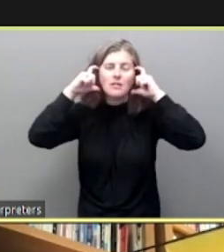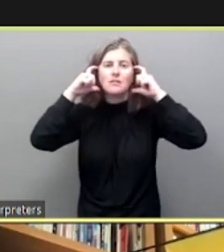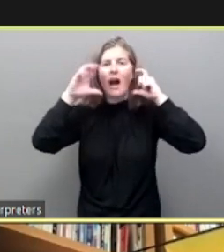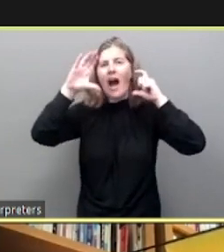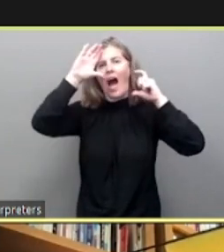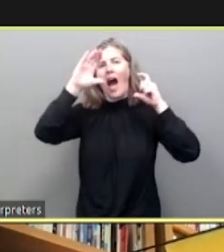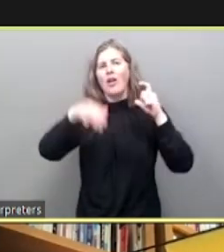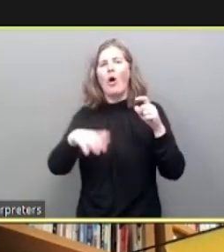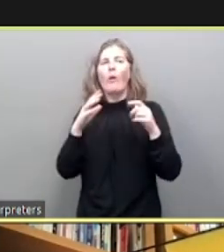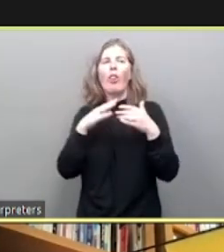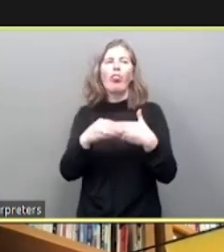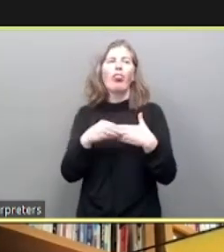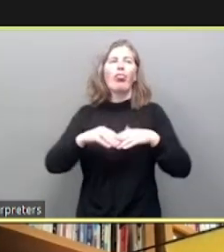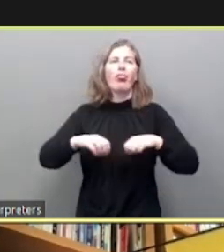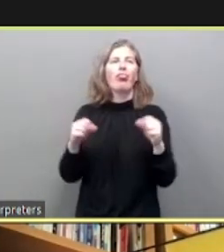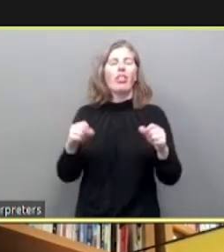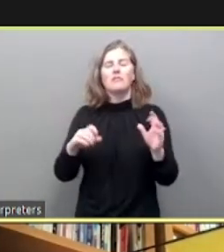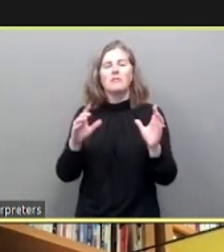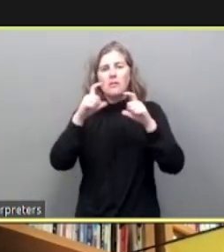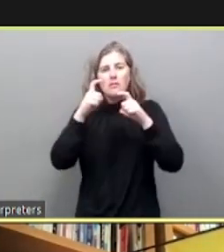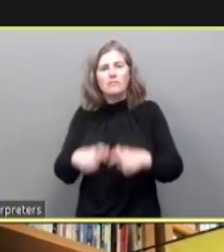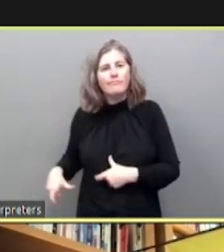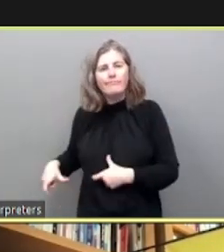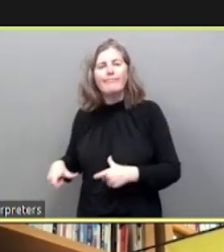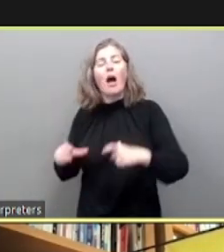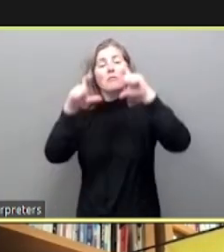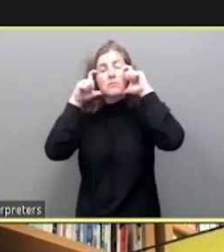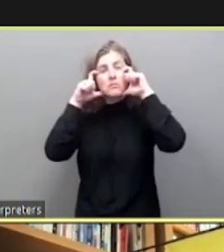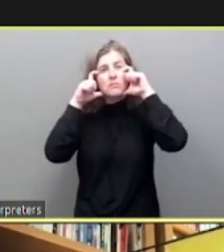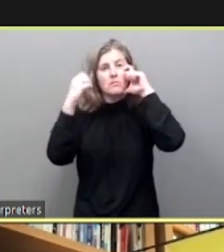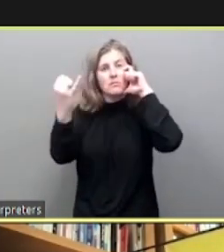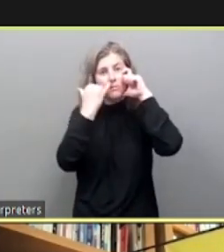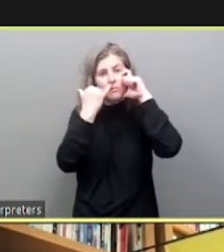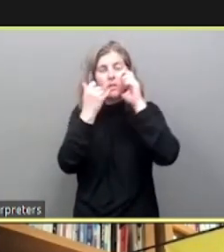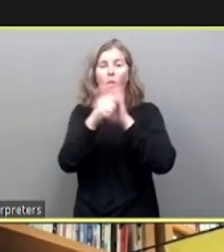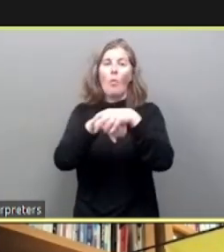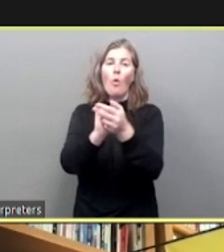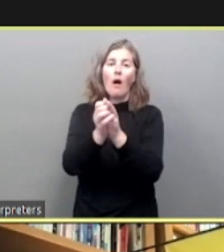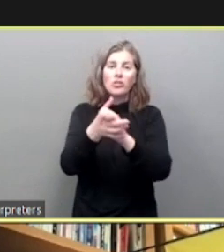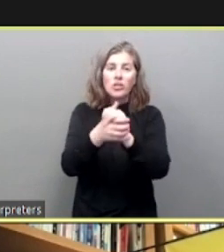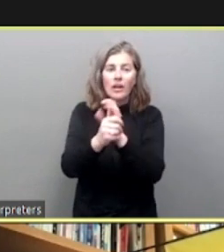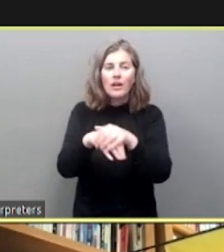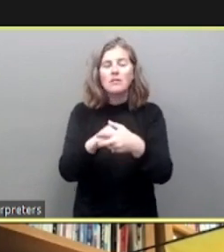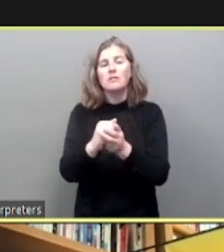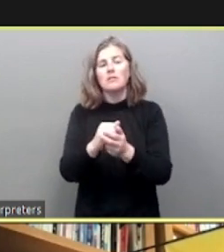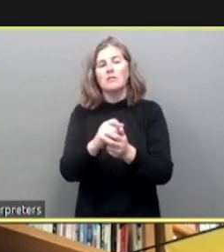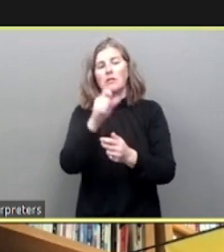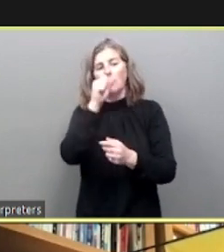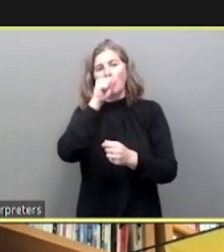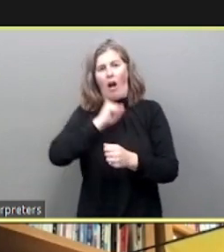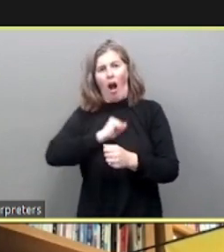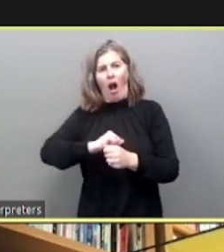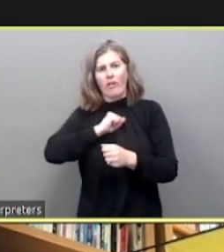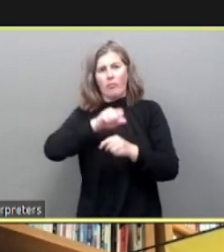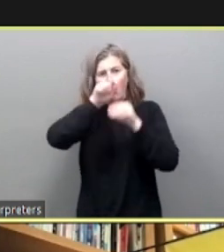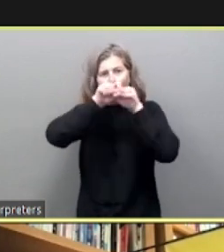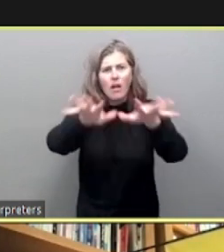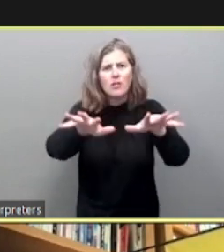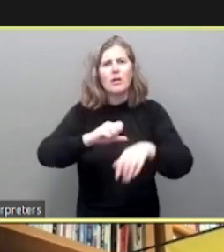getting lax. Don't get lax. Keep your mask on, washing hands, coughing away from